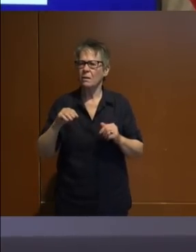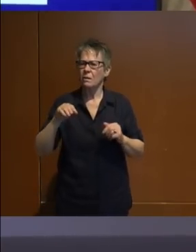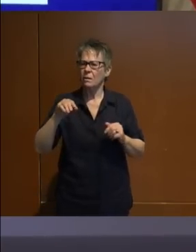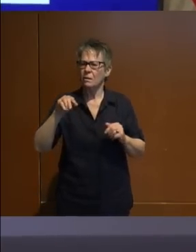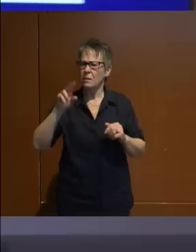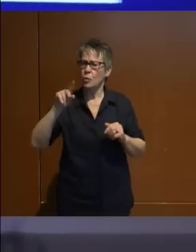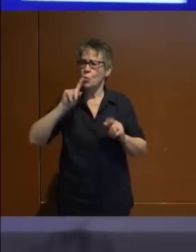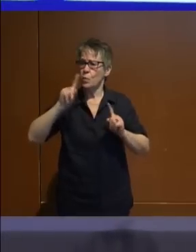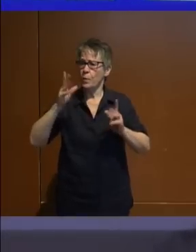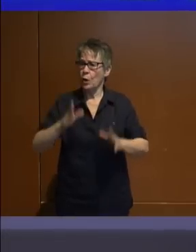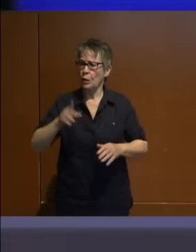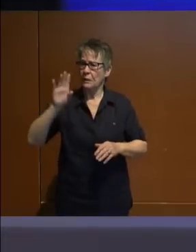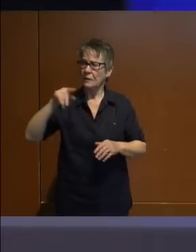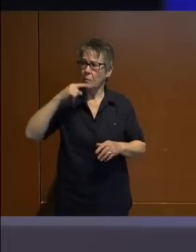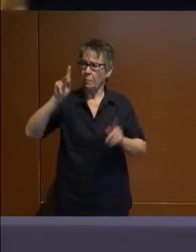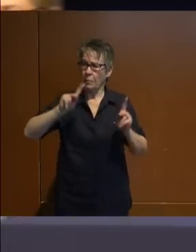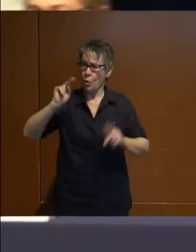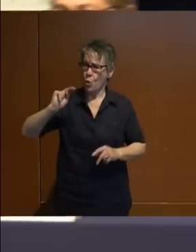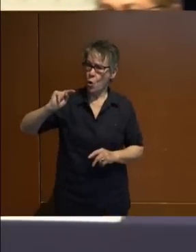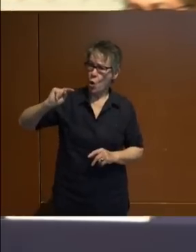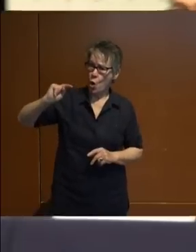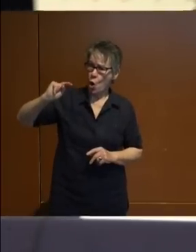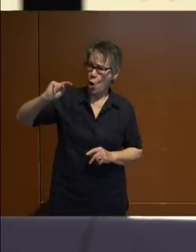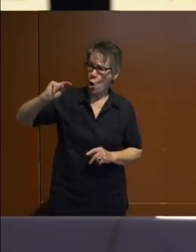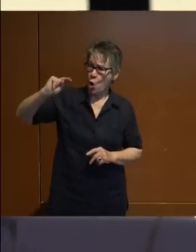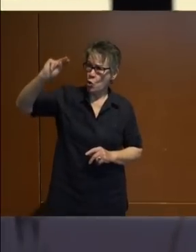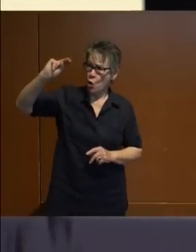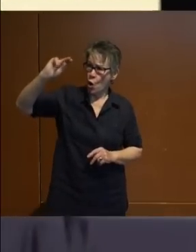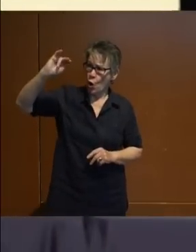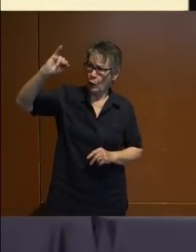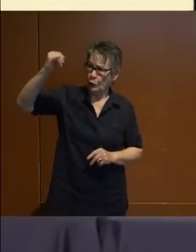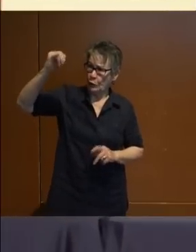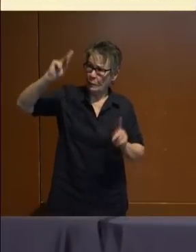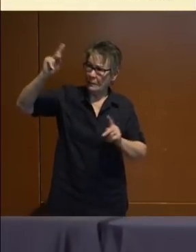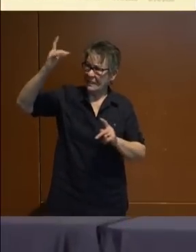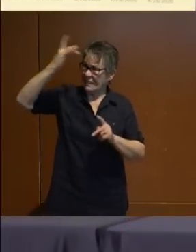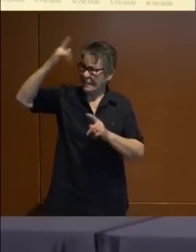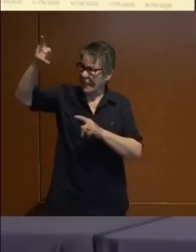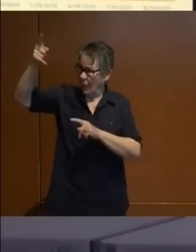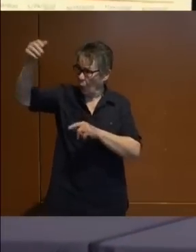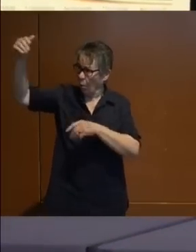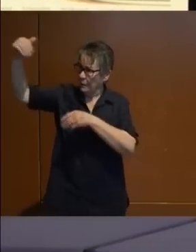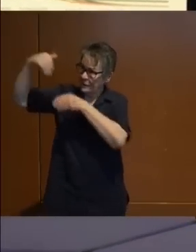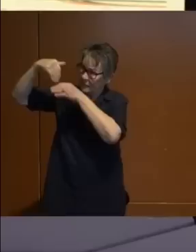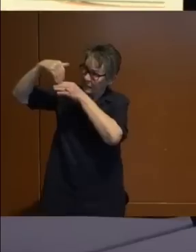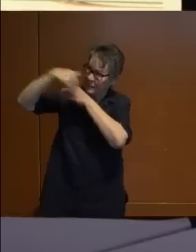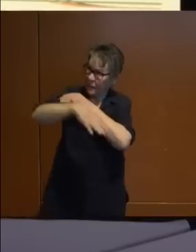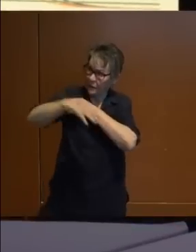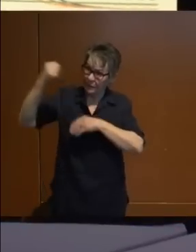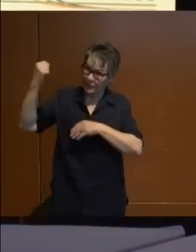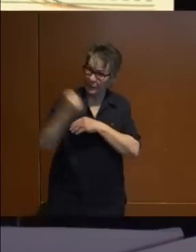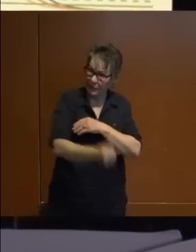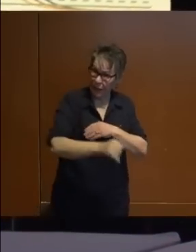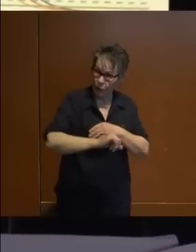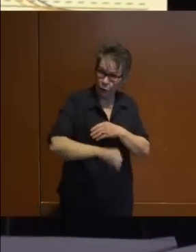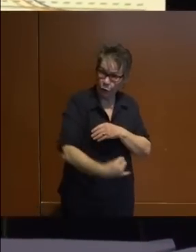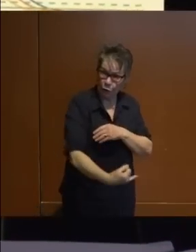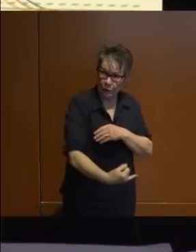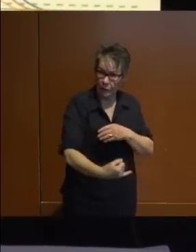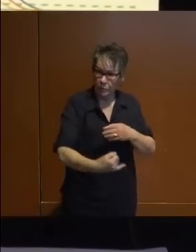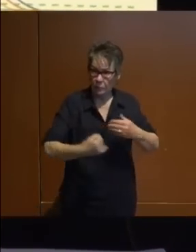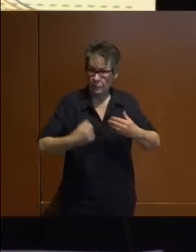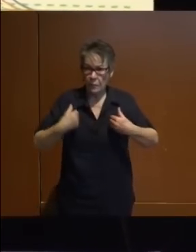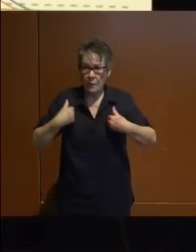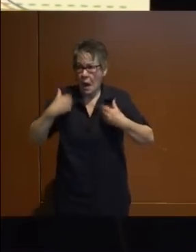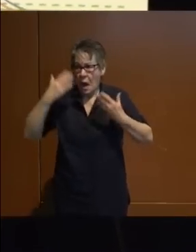South Jersey hospitals, maybe Virtue? And if so, is it voluntary or mandatory? Yeah, I'm not aware of any, but we